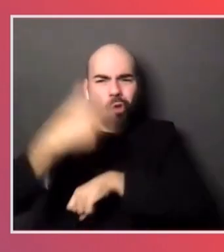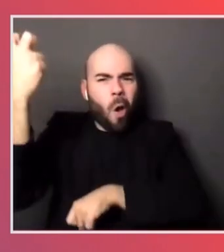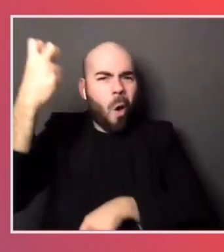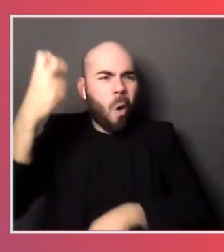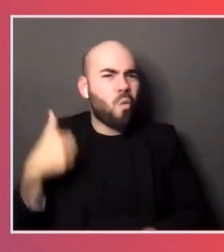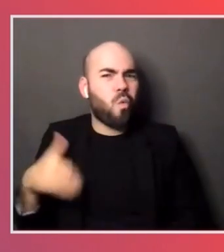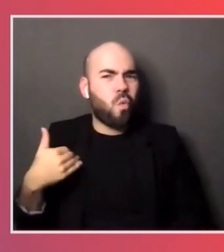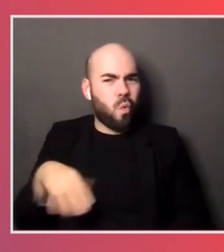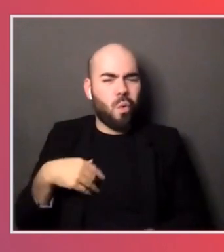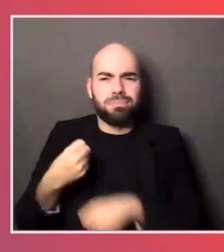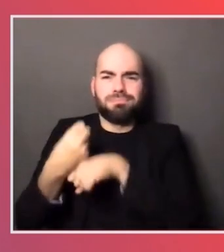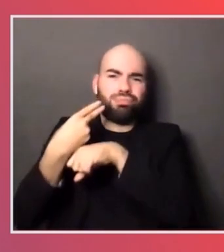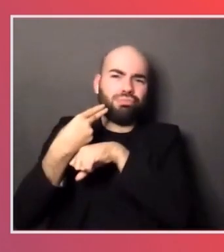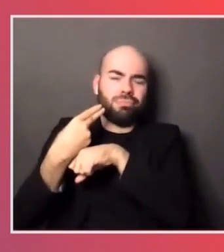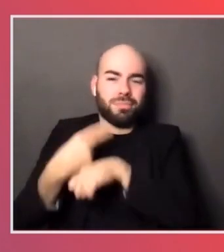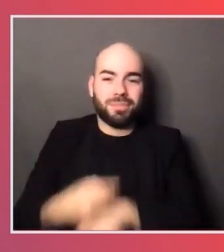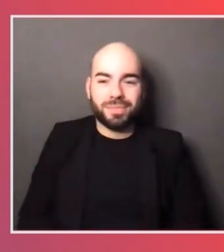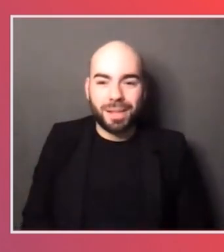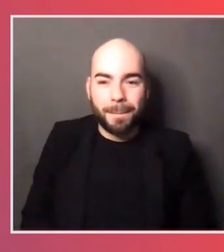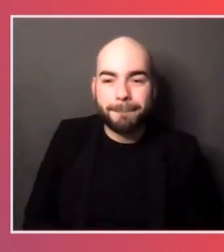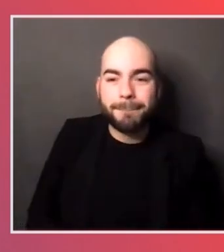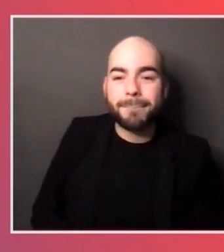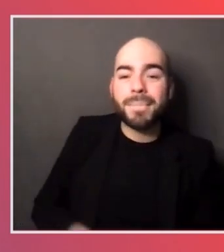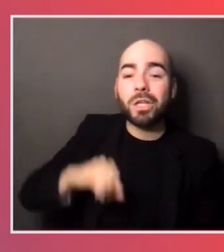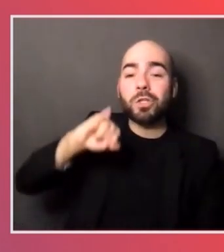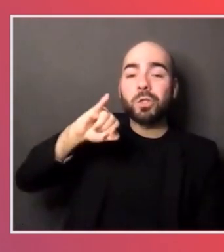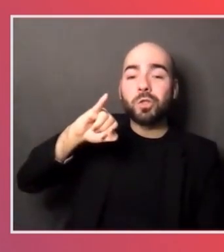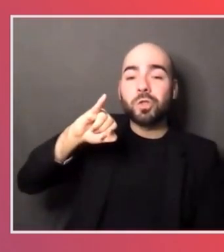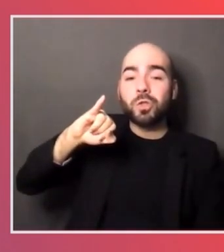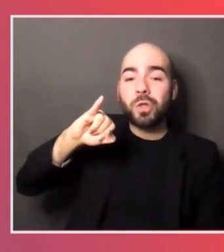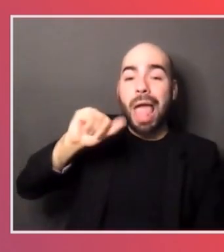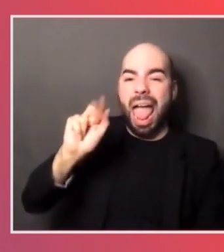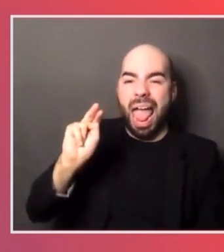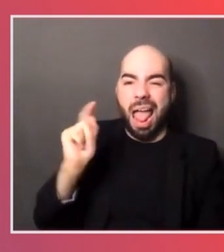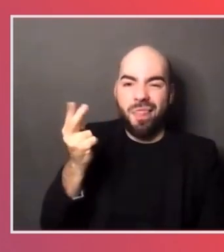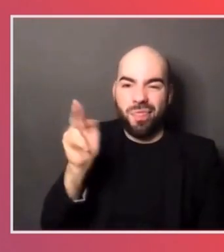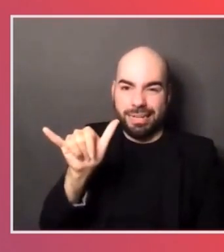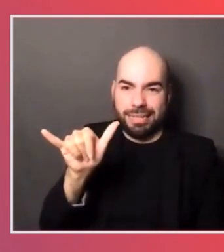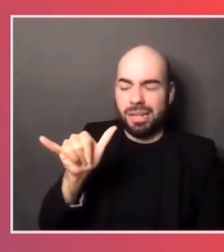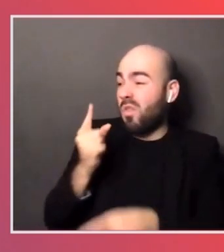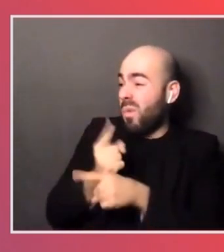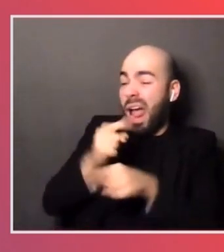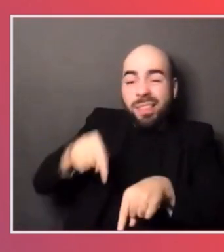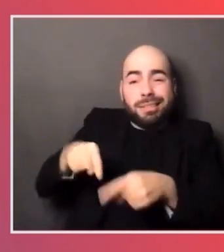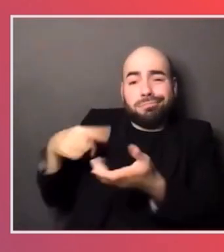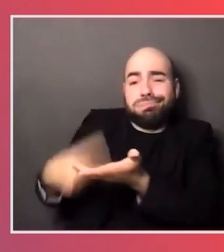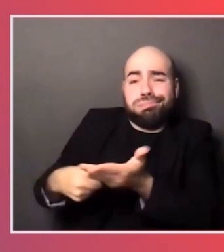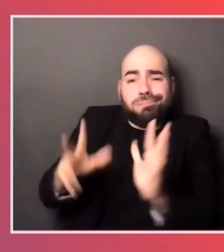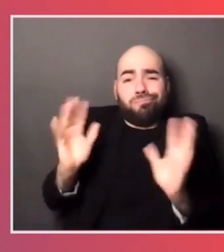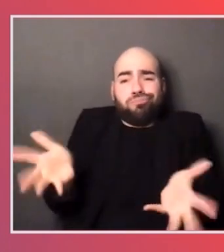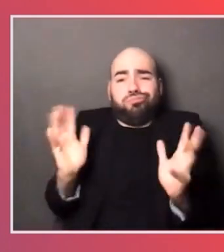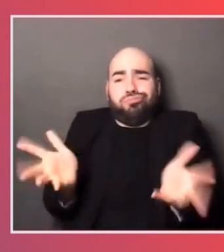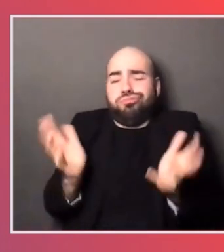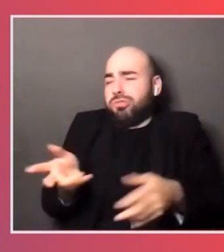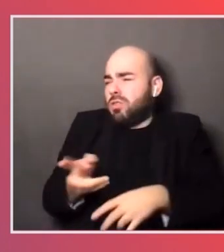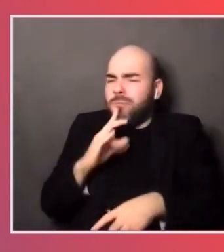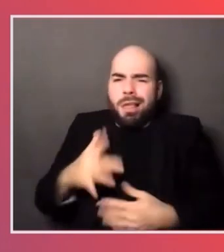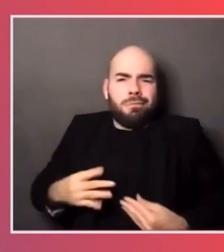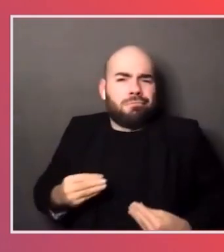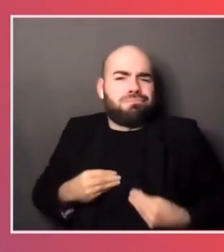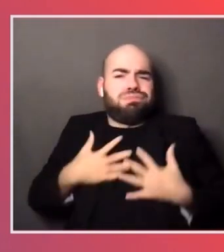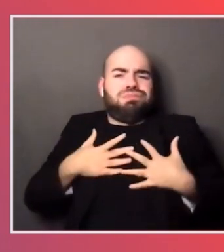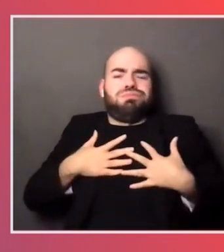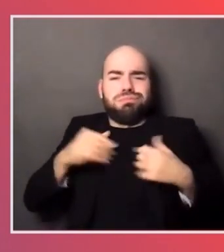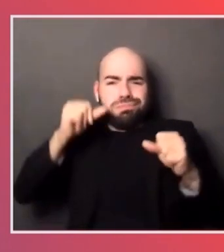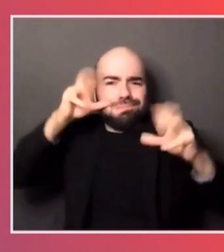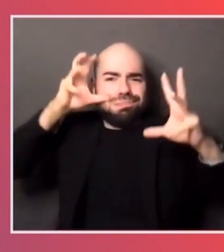So look, this whole conversation has been so wonderful and inspiring, but we may need to just like up the stakes a little